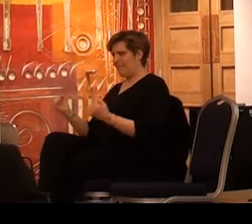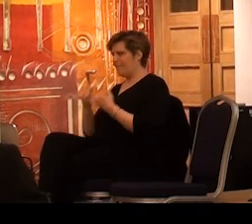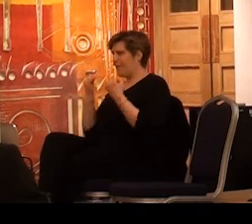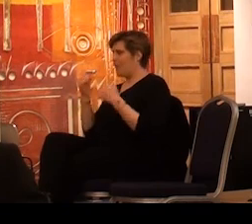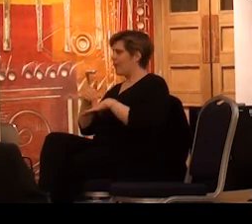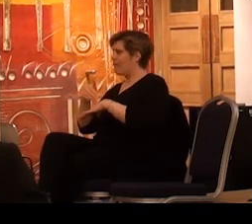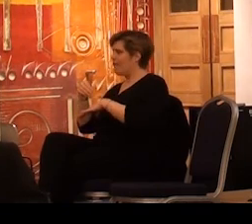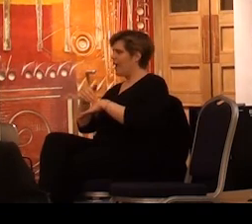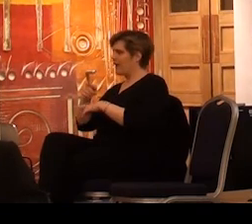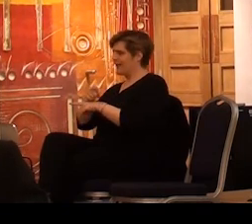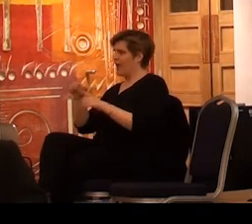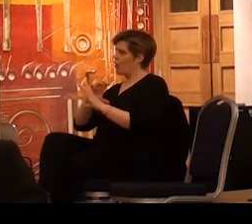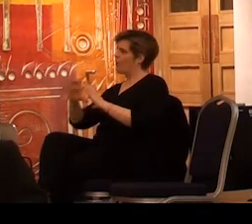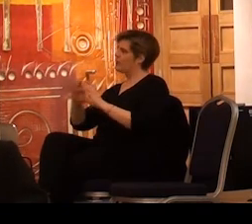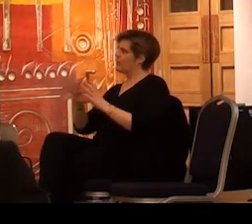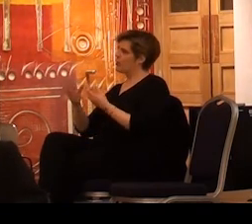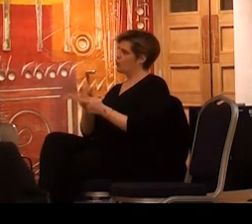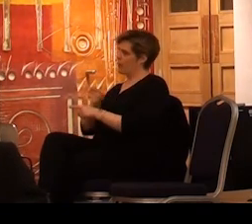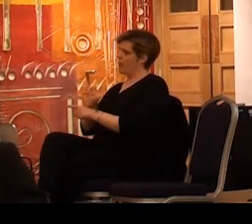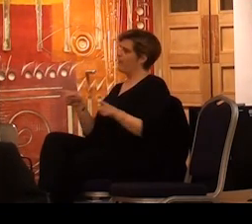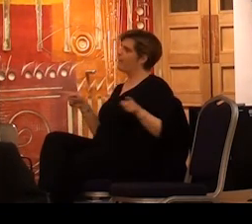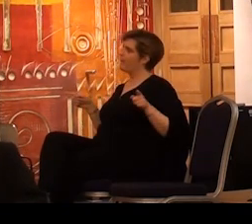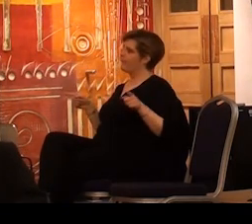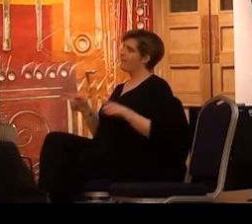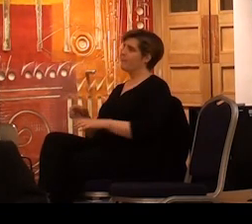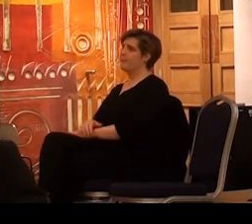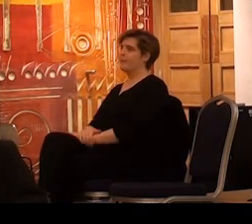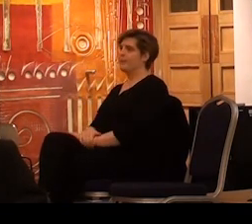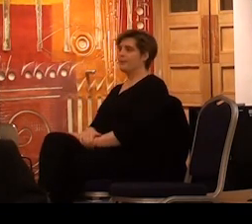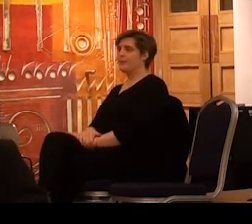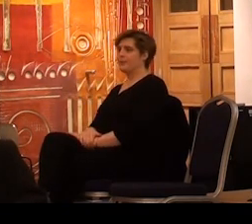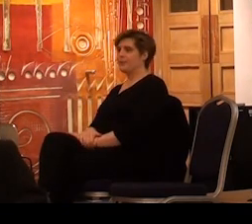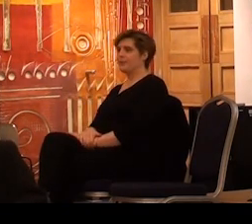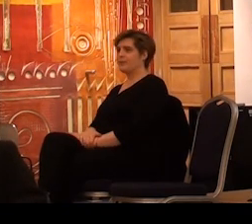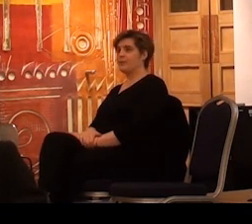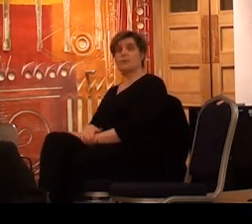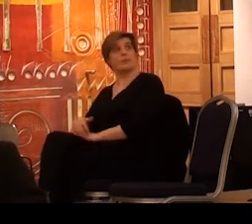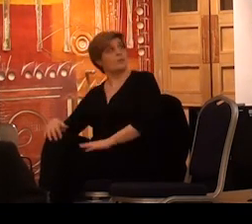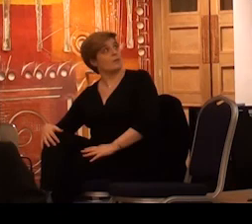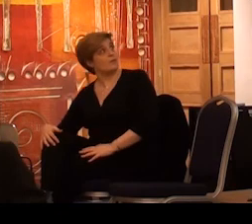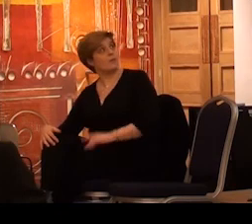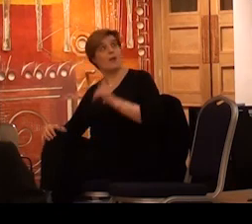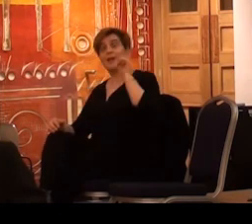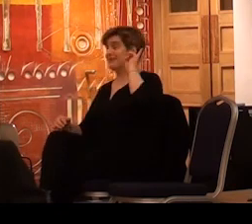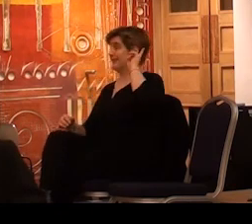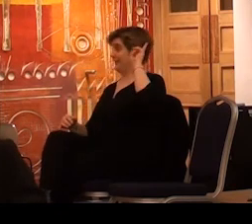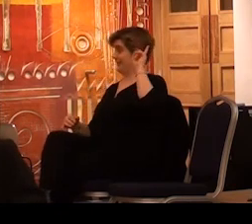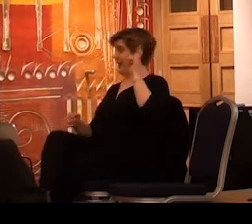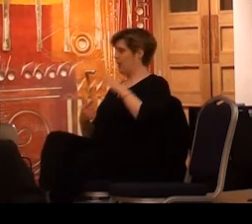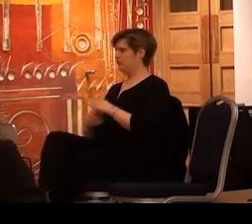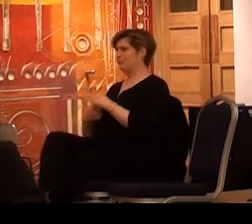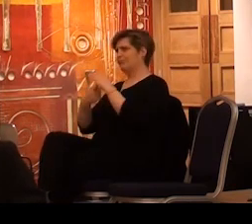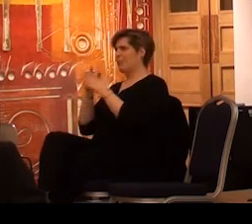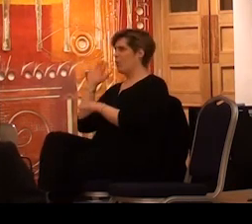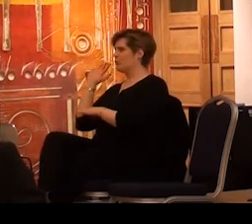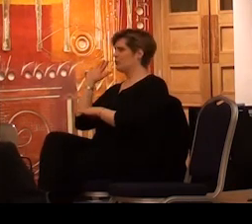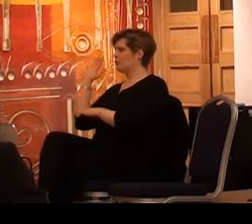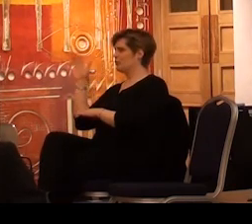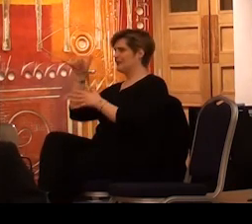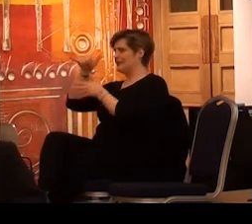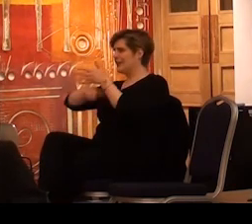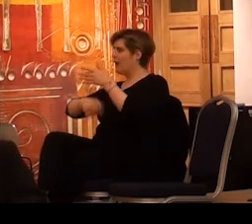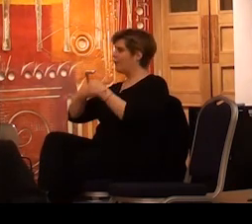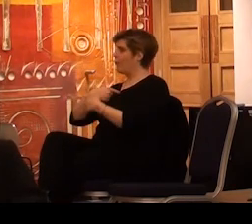really lucky to have that opportunity. So I'm going to whiz through a really important slide for me. Knowing the law is vital in my